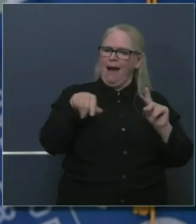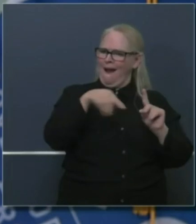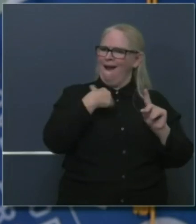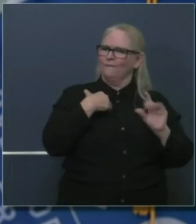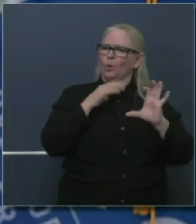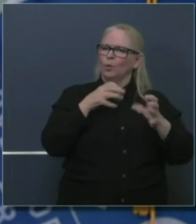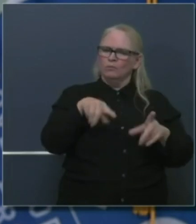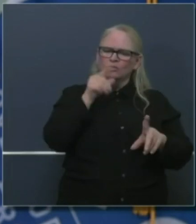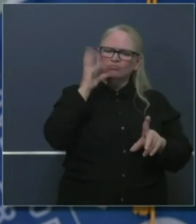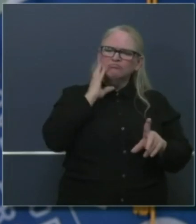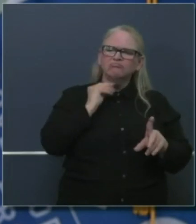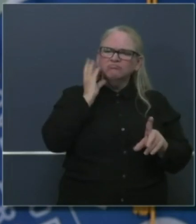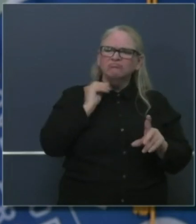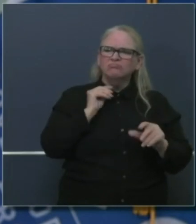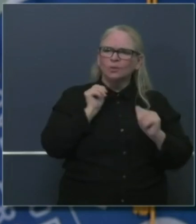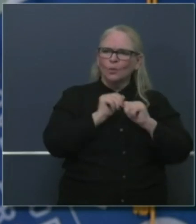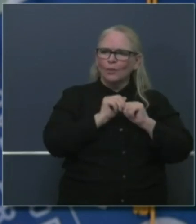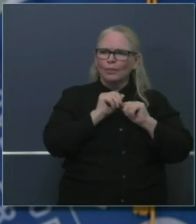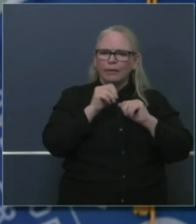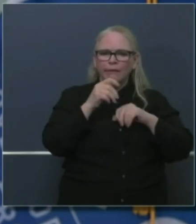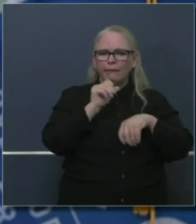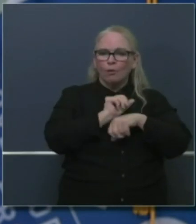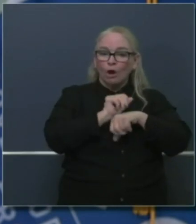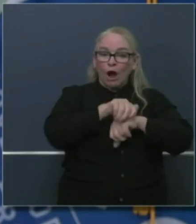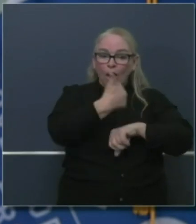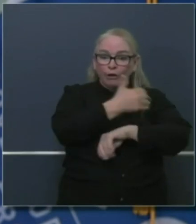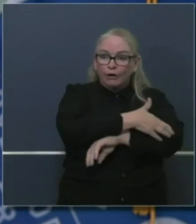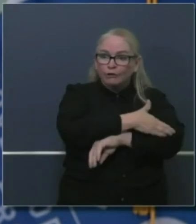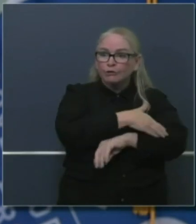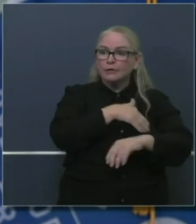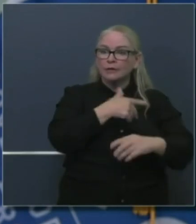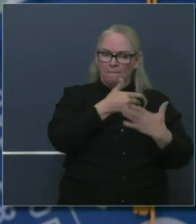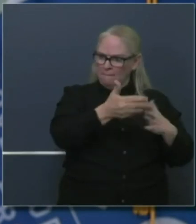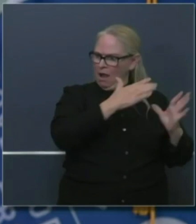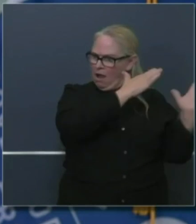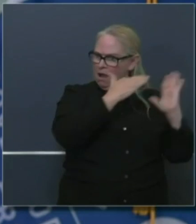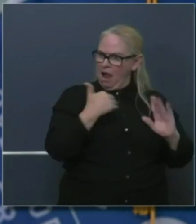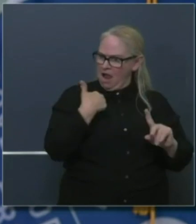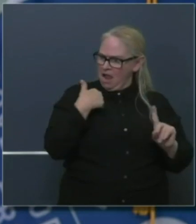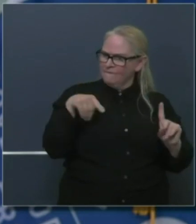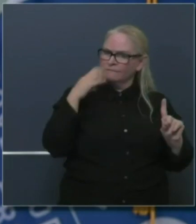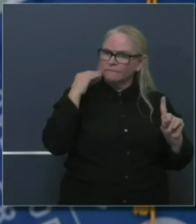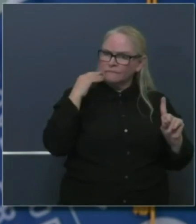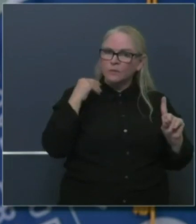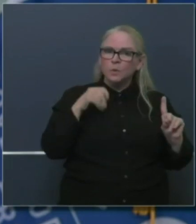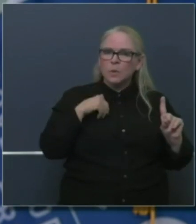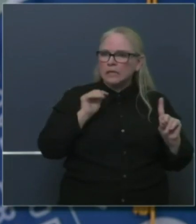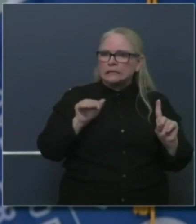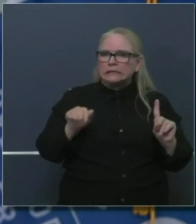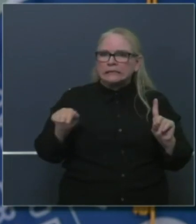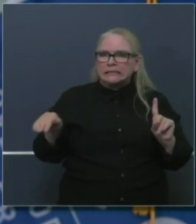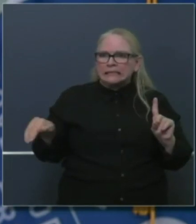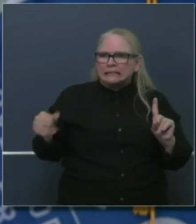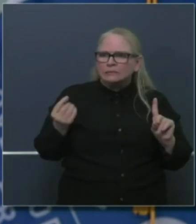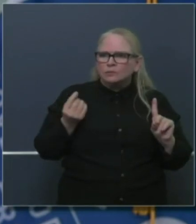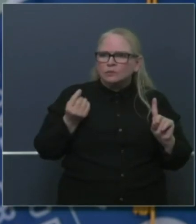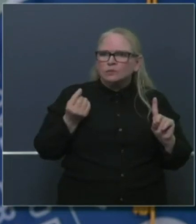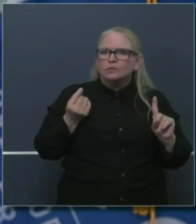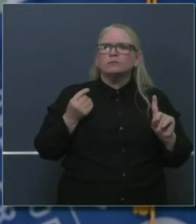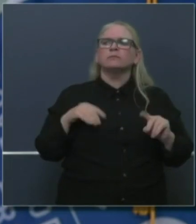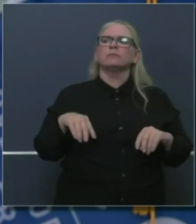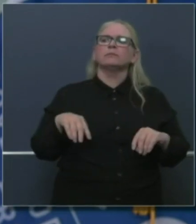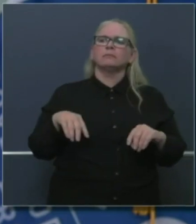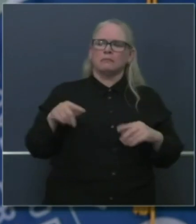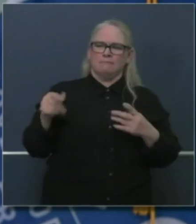with foreign commodity providers to help us to ensure that the vetting had been done in an appropriate